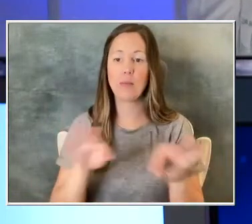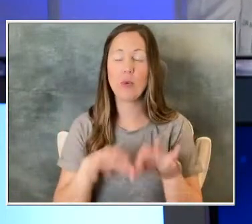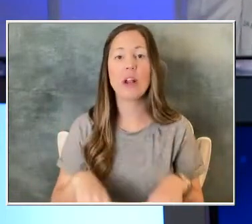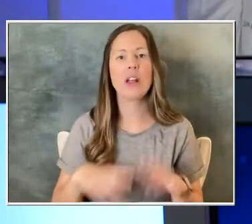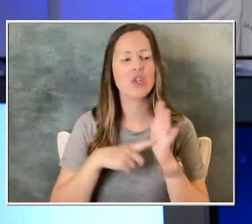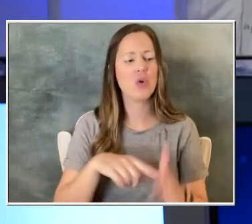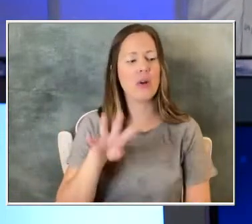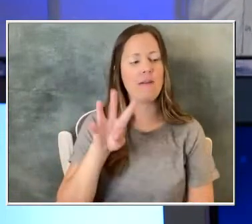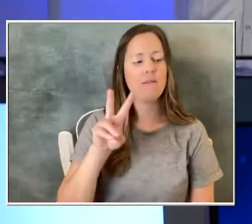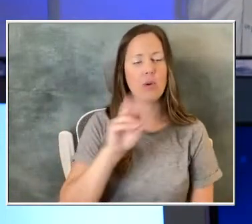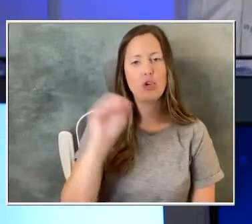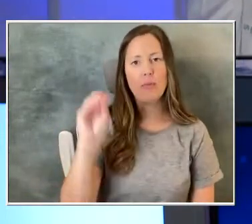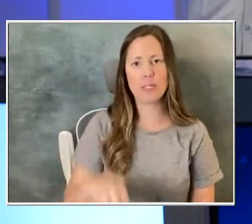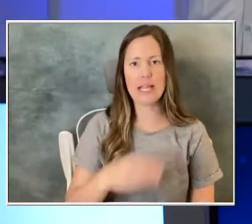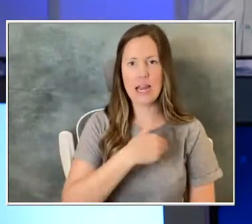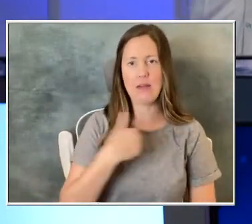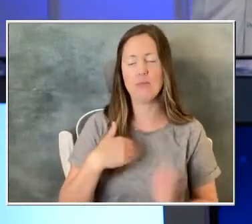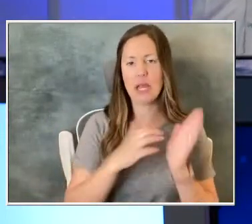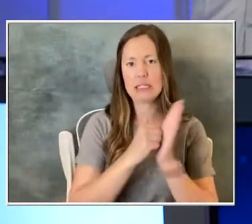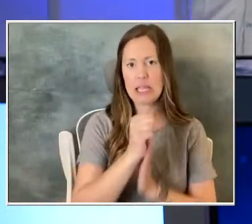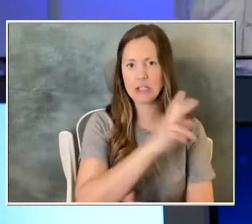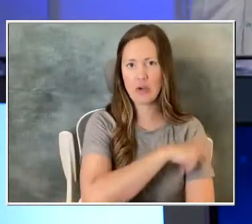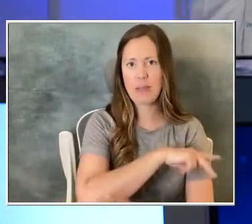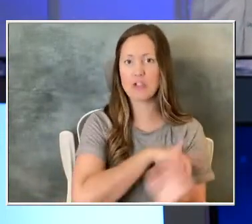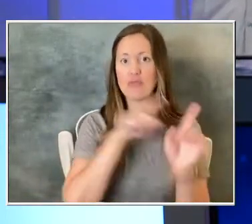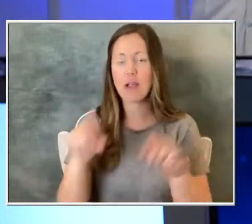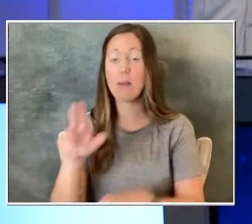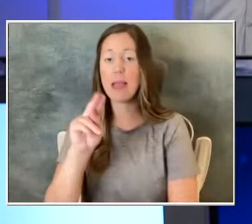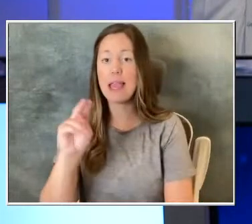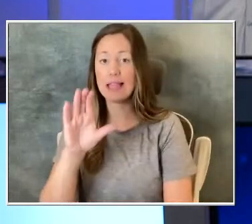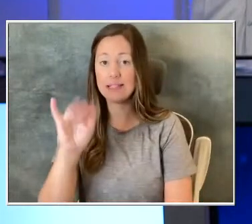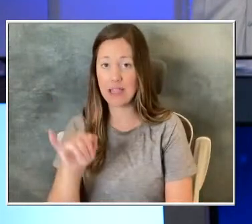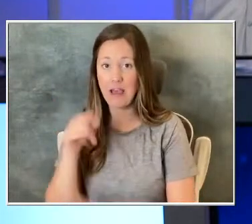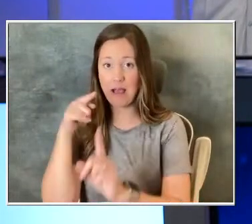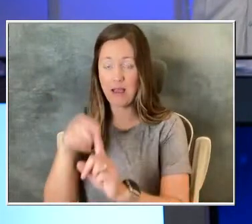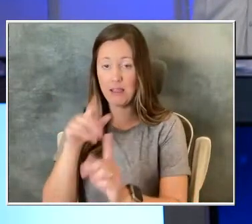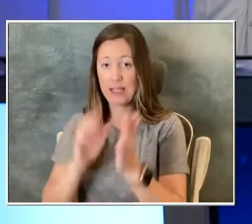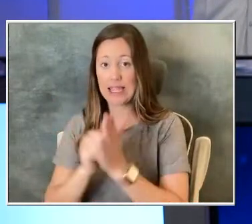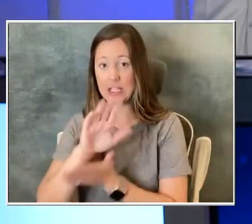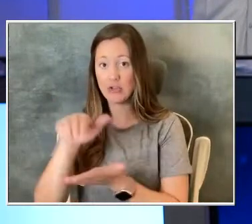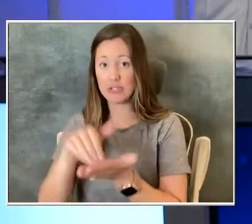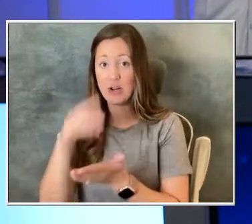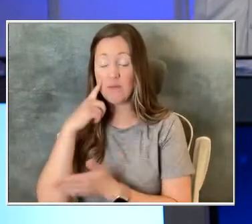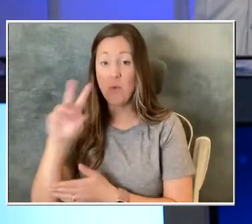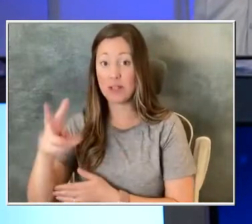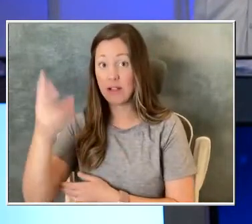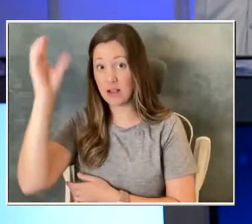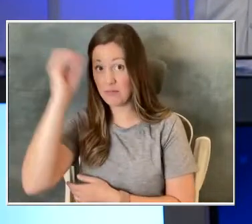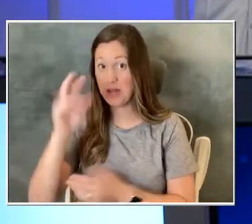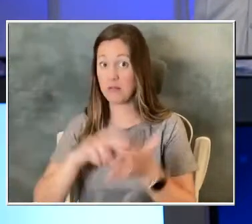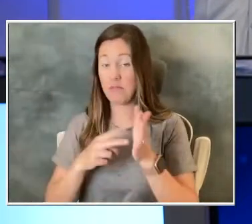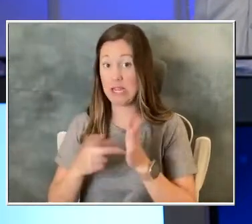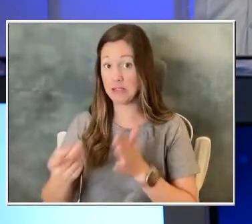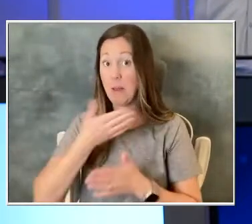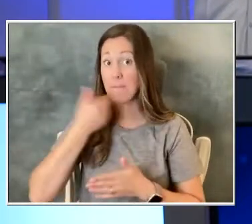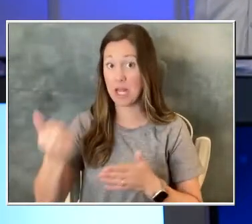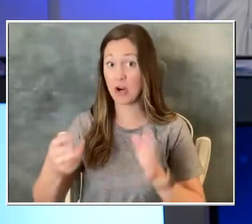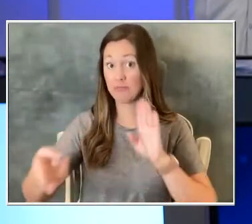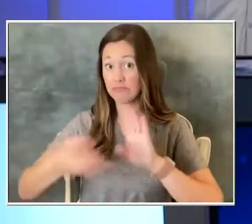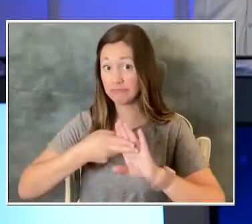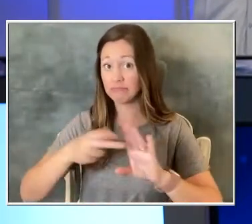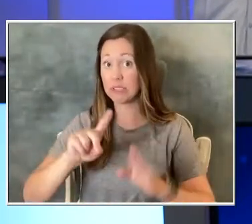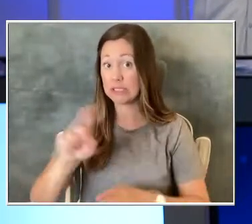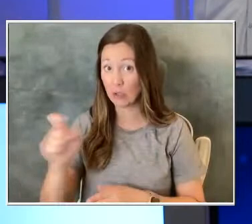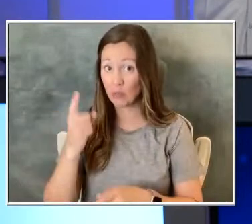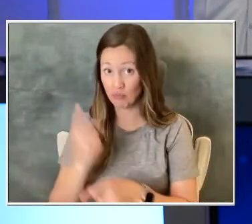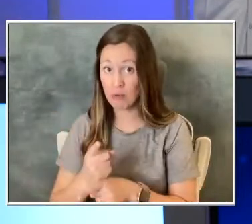patients that come to an NCI designated cancer center like ours for that second opinion, they get a better diagnosis and actually a change in